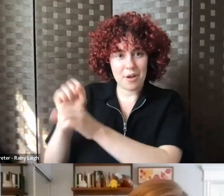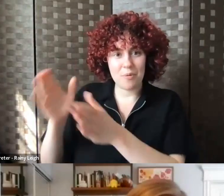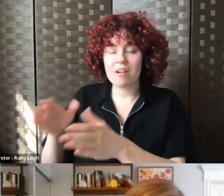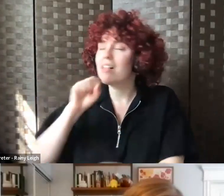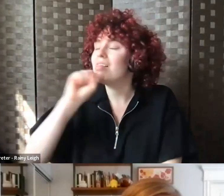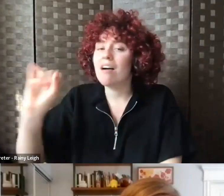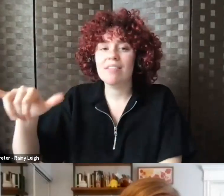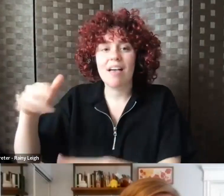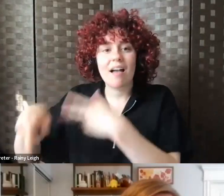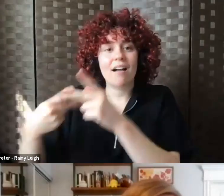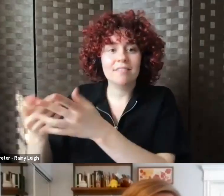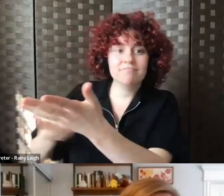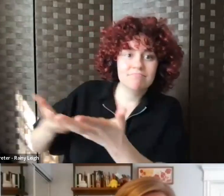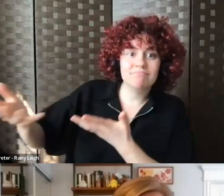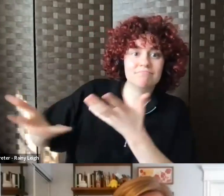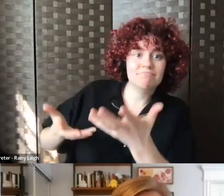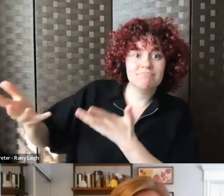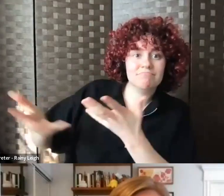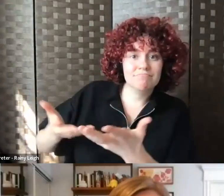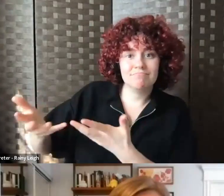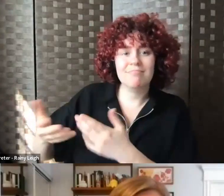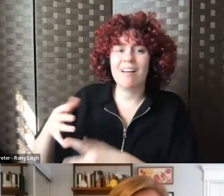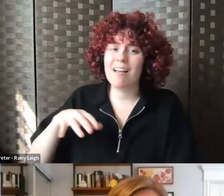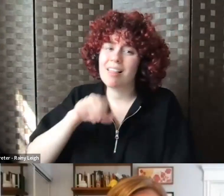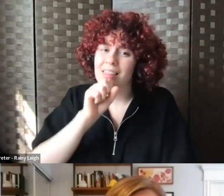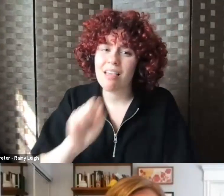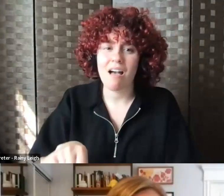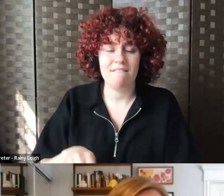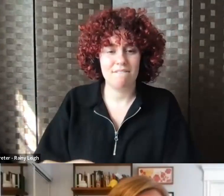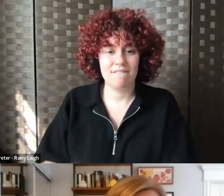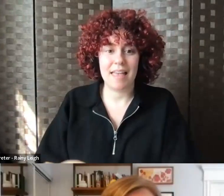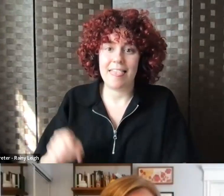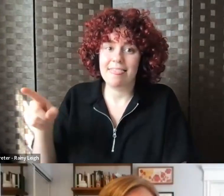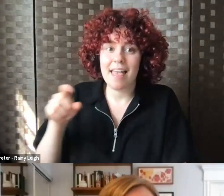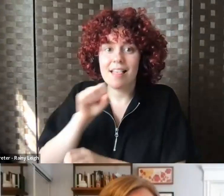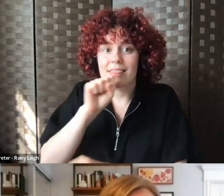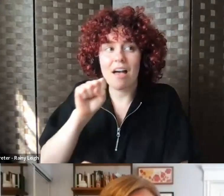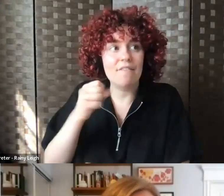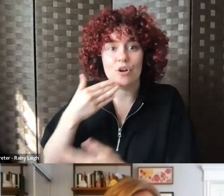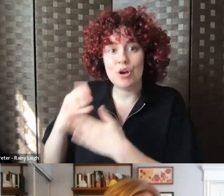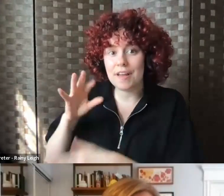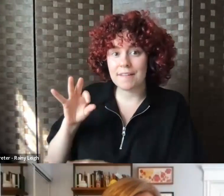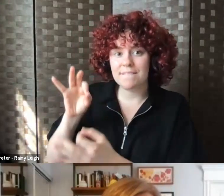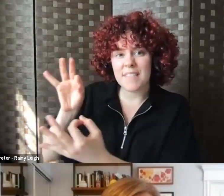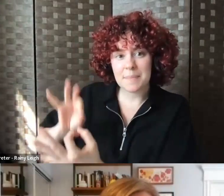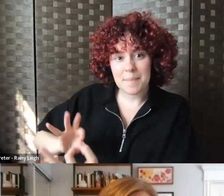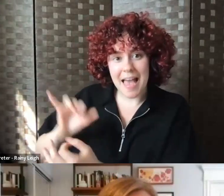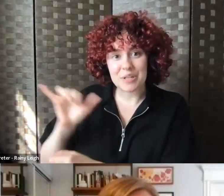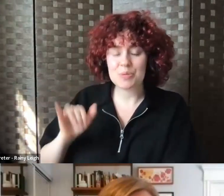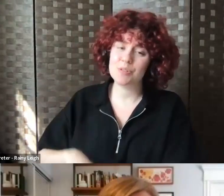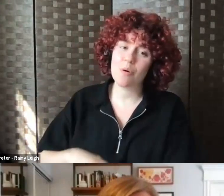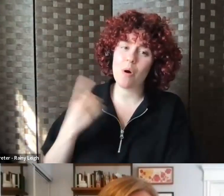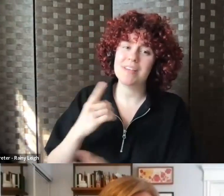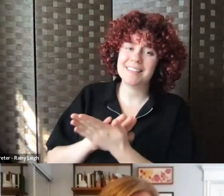opposed to another kind of interaction. And they also like really good feedback. So be nice to your librarian. That's another good piece